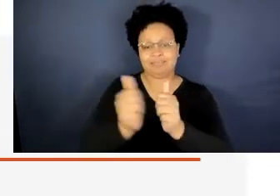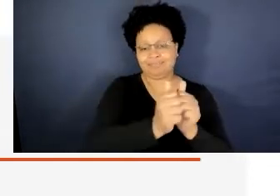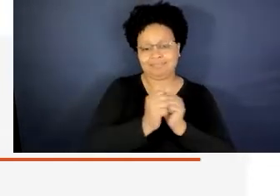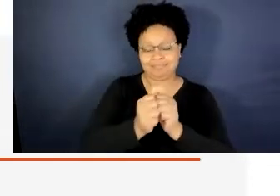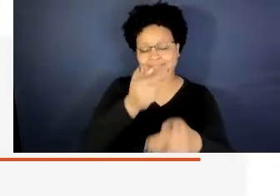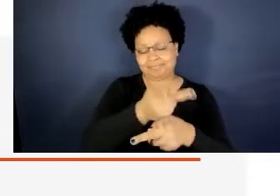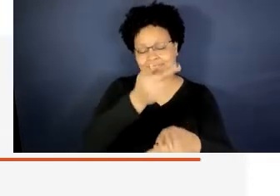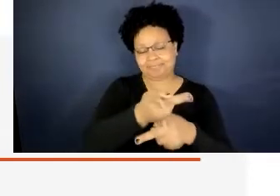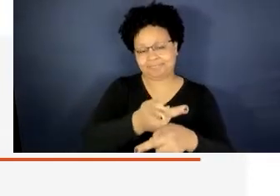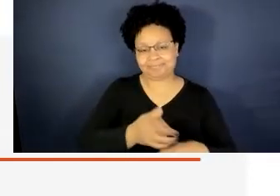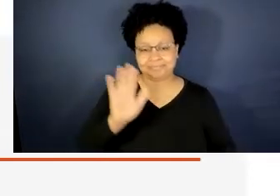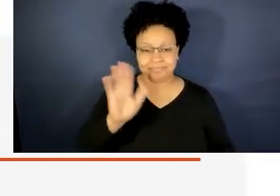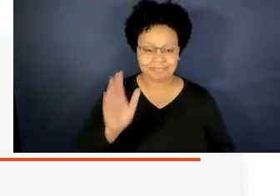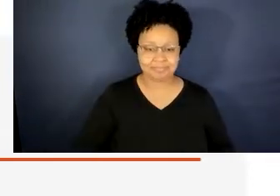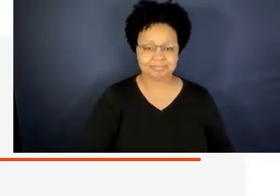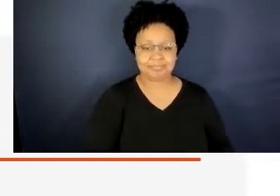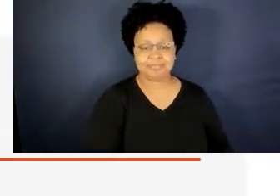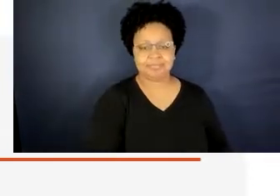care.